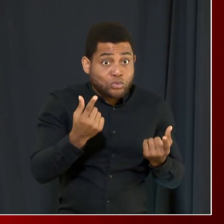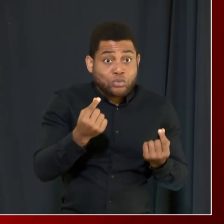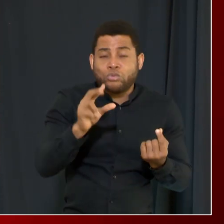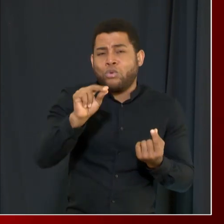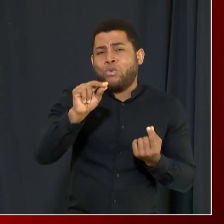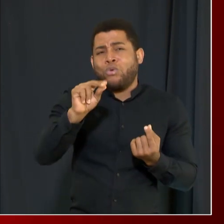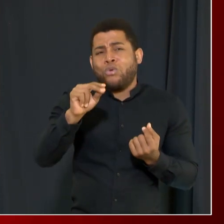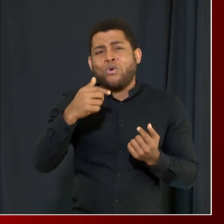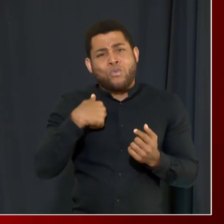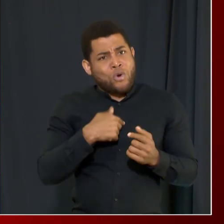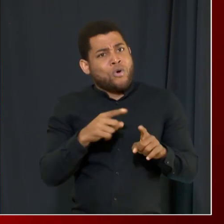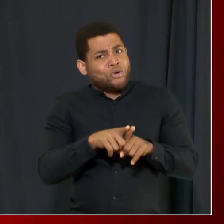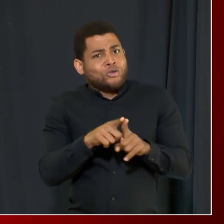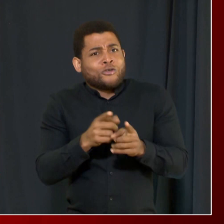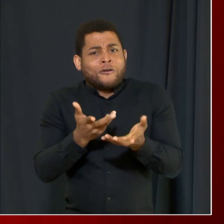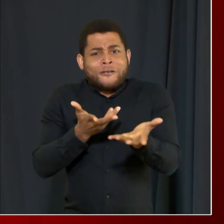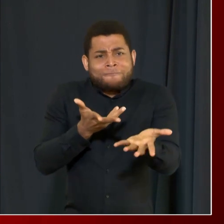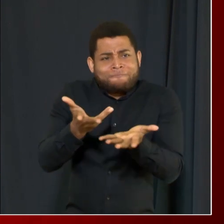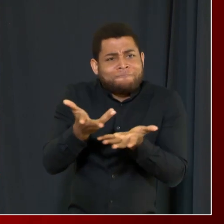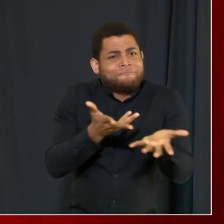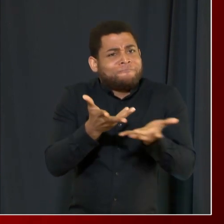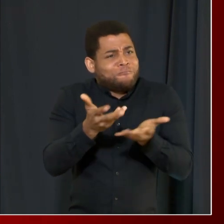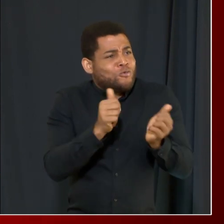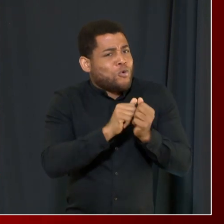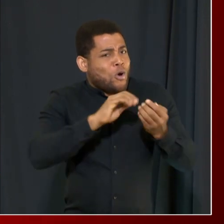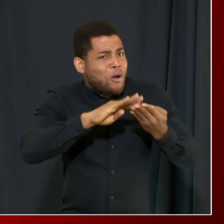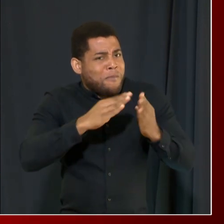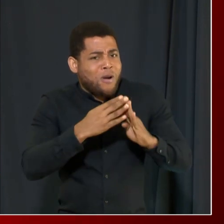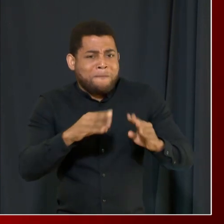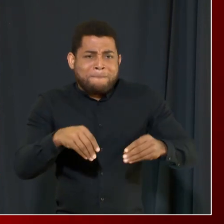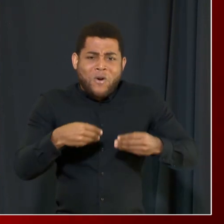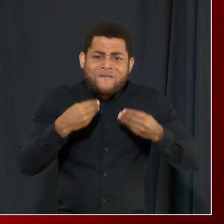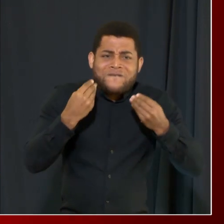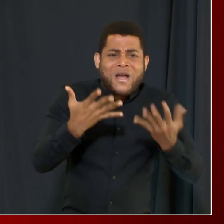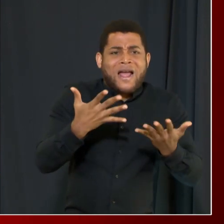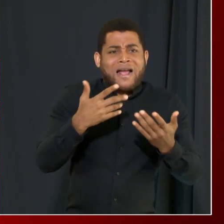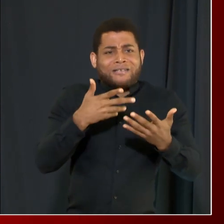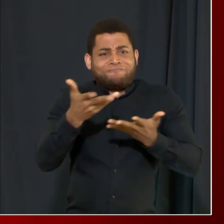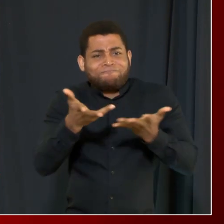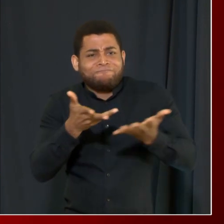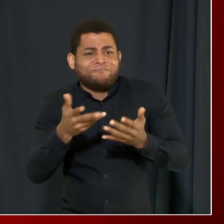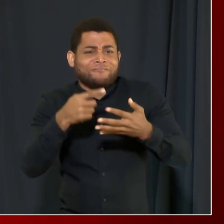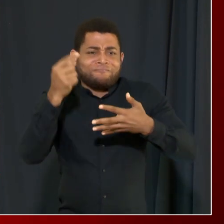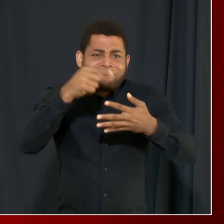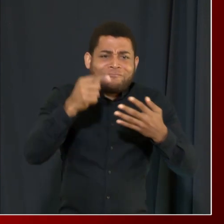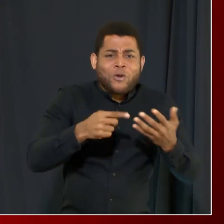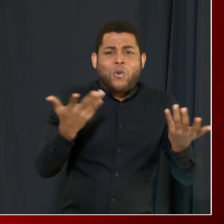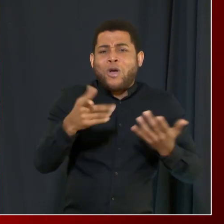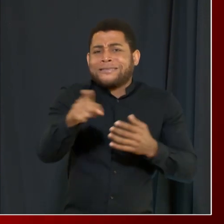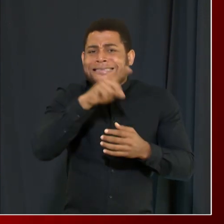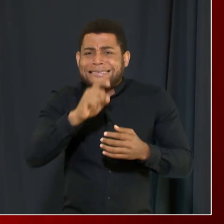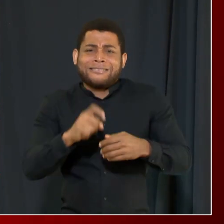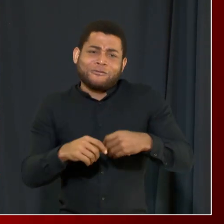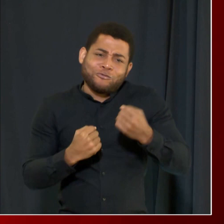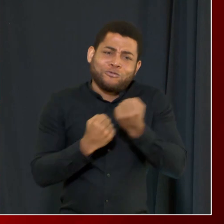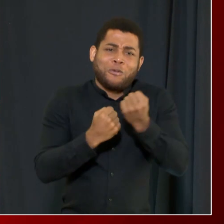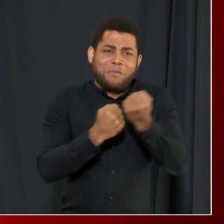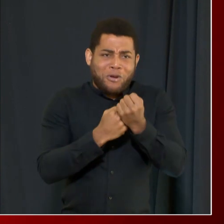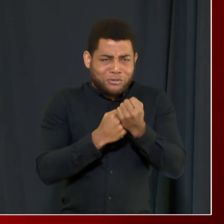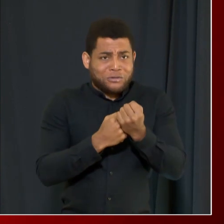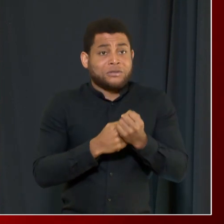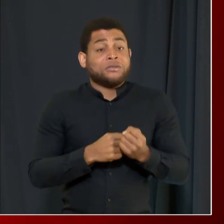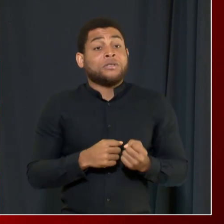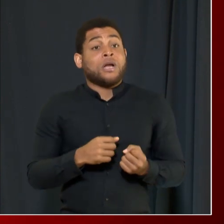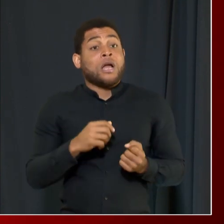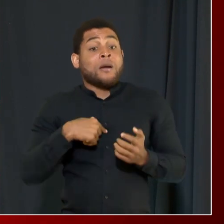community to build better relationships and provide support to our residents at times when they need it the most. What I want to emphasize is that our community is our